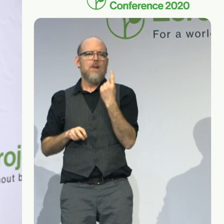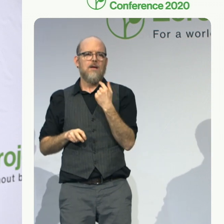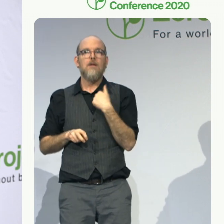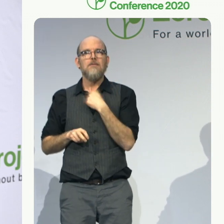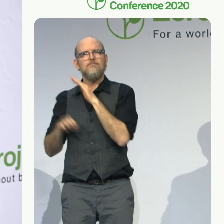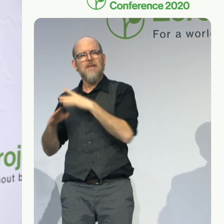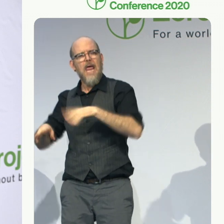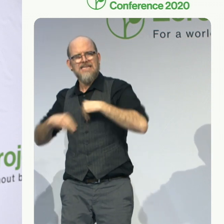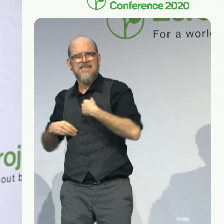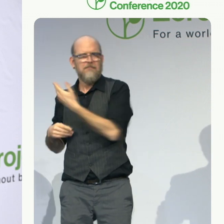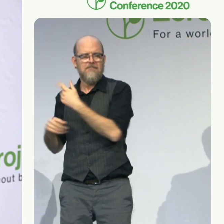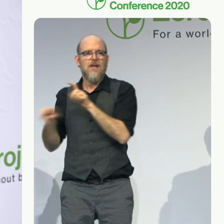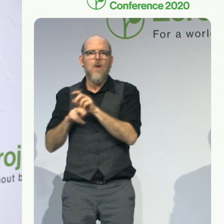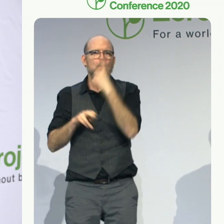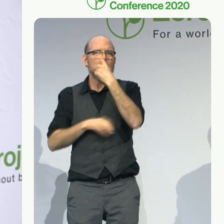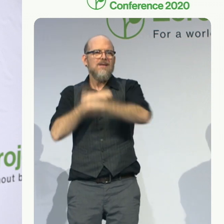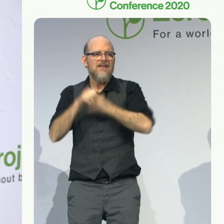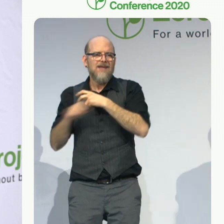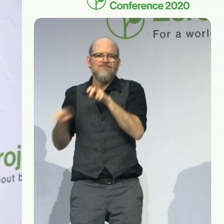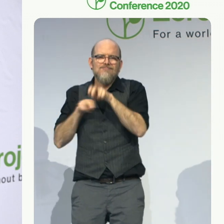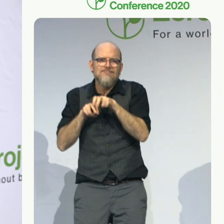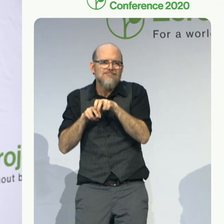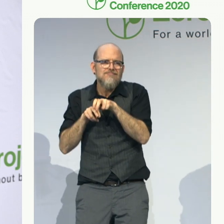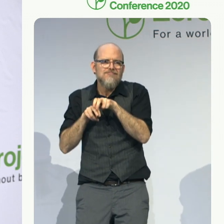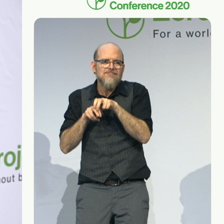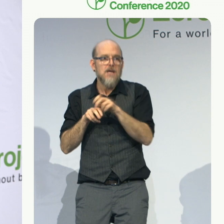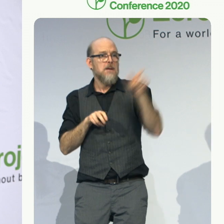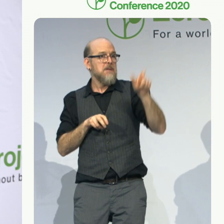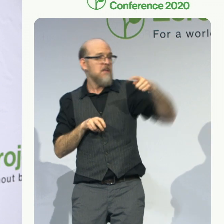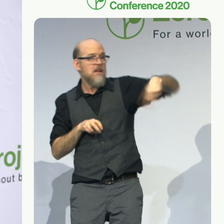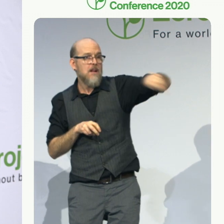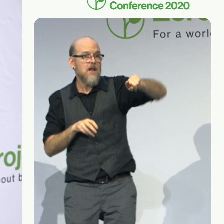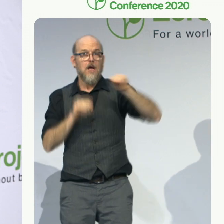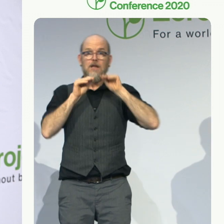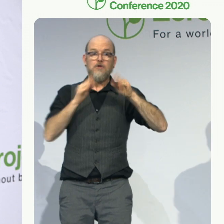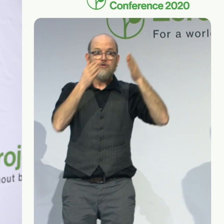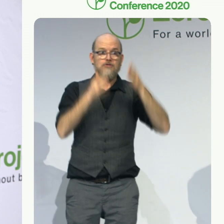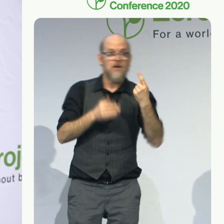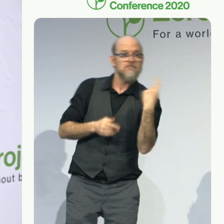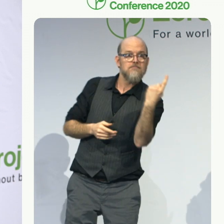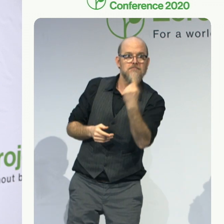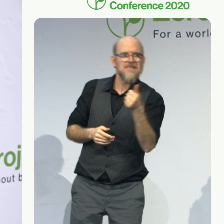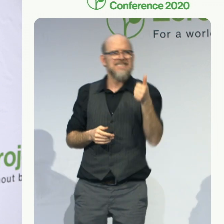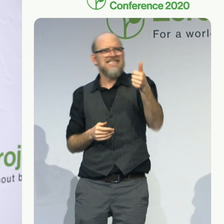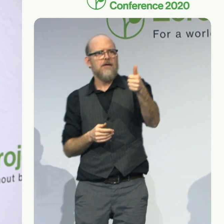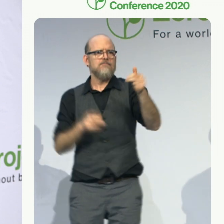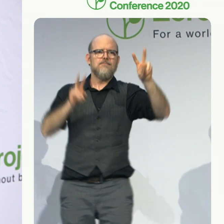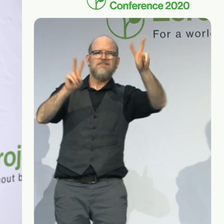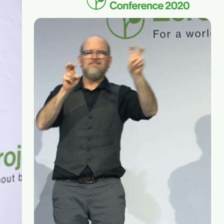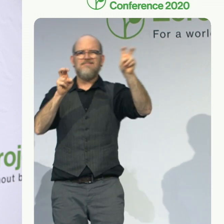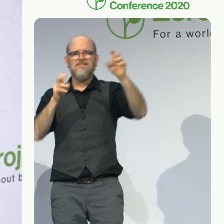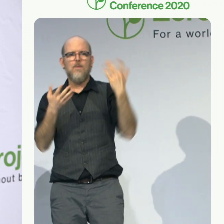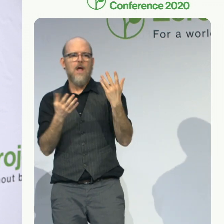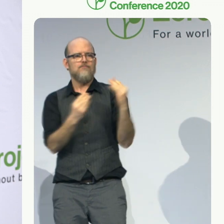the staff or the teacher's aims. They were much more interested and invested in how information was